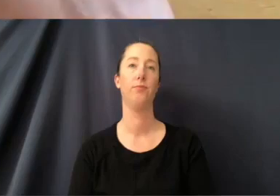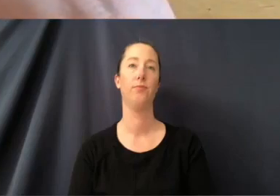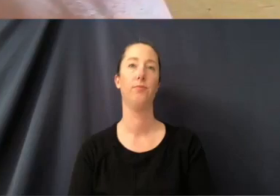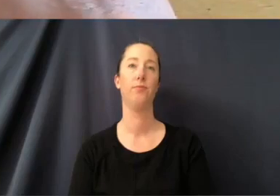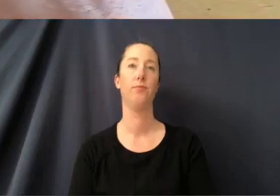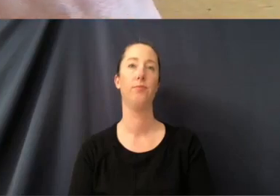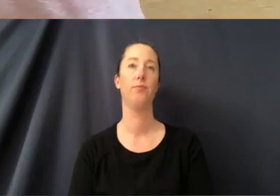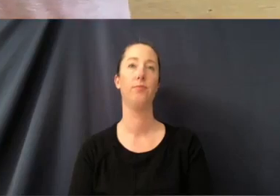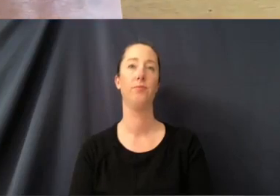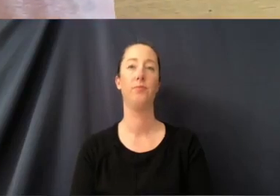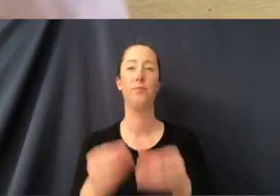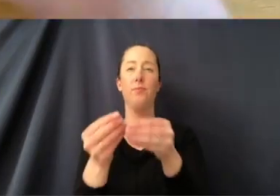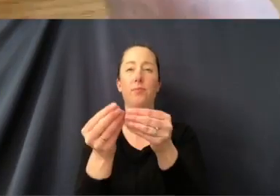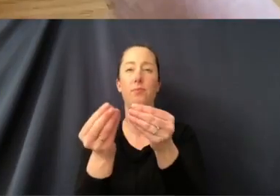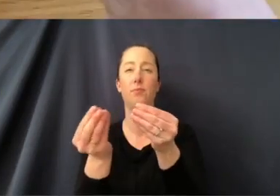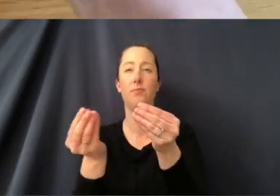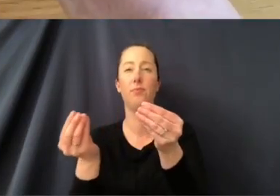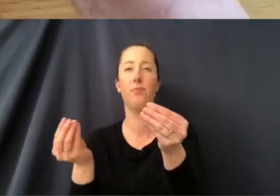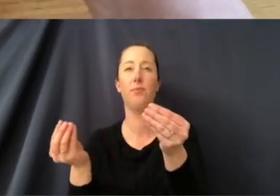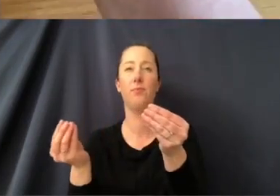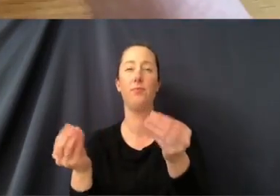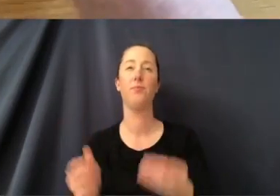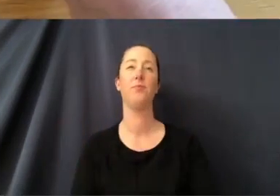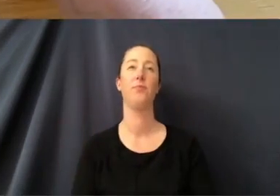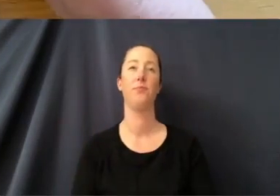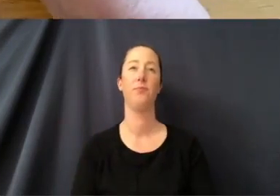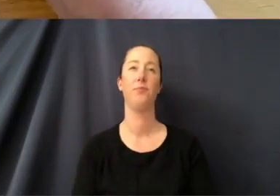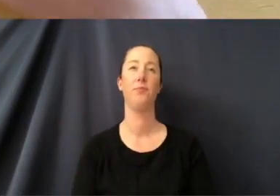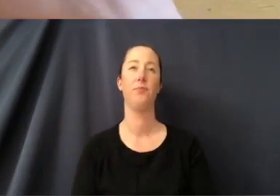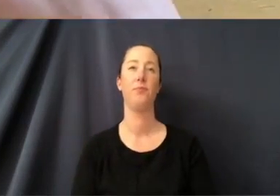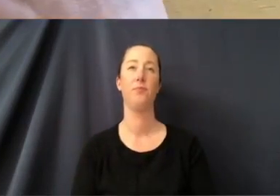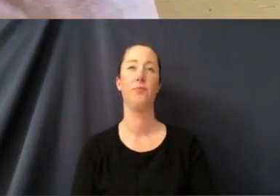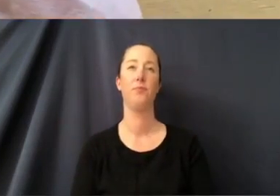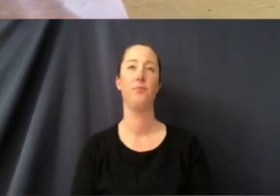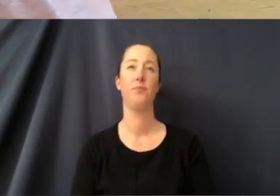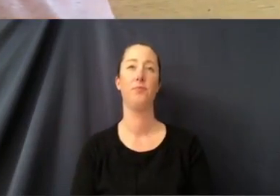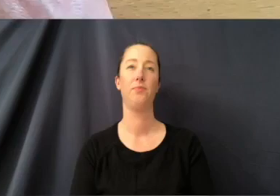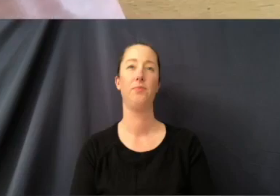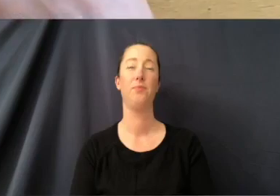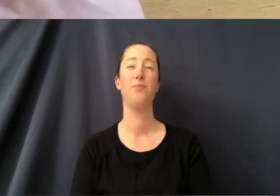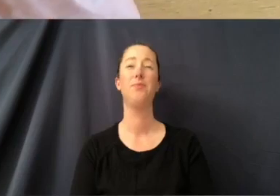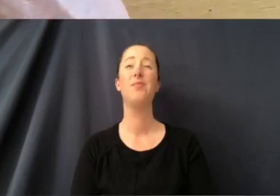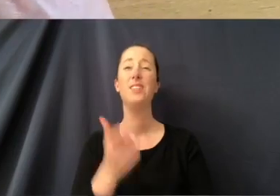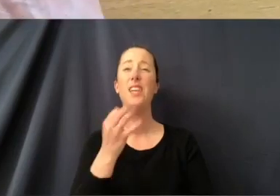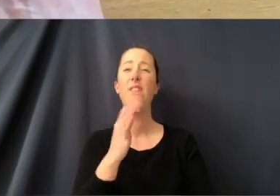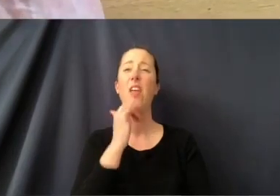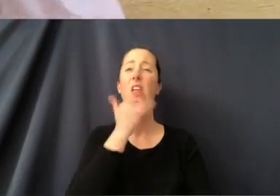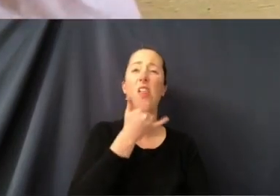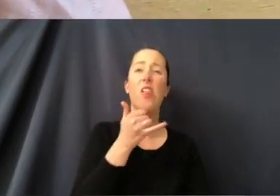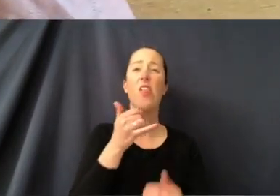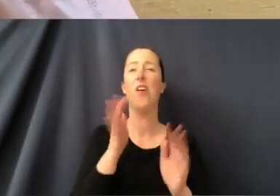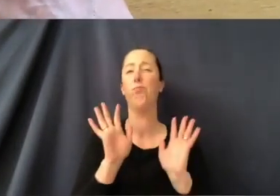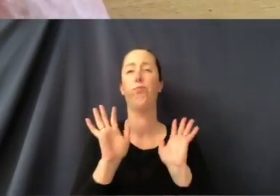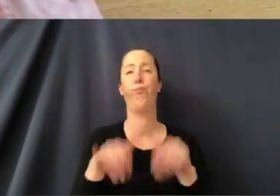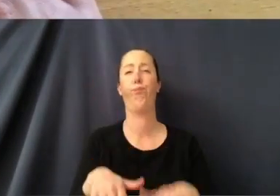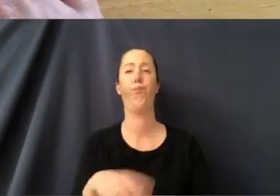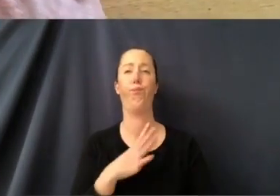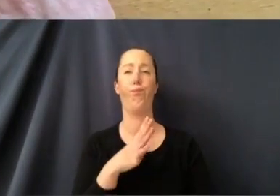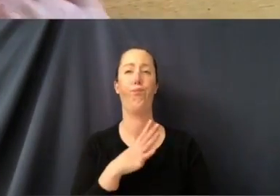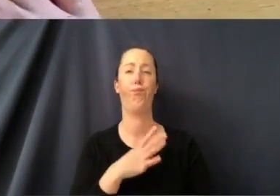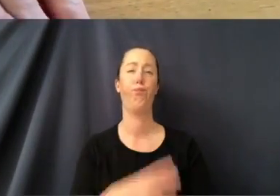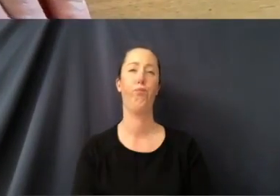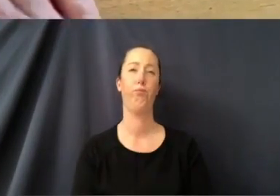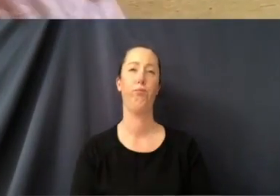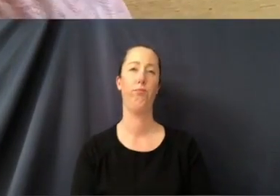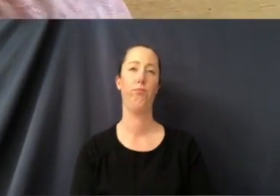And here we go. I'm going to rip it. I'm going to need to start a little bit at the top, and then it just easily pulls apart. And if it rips a little bit at the bottom